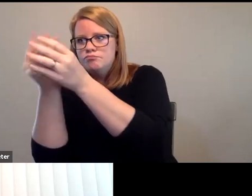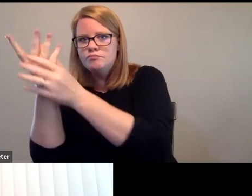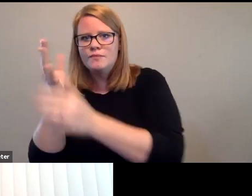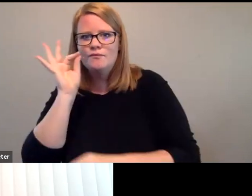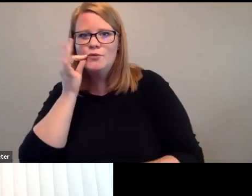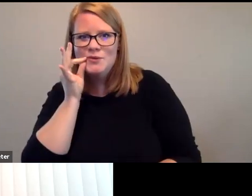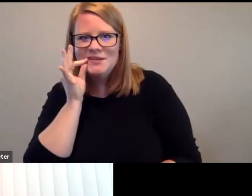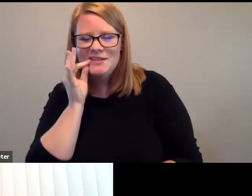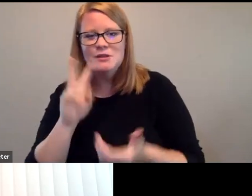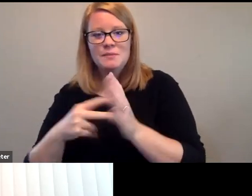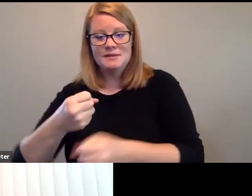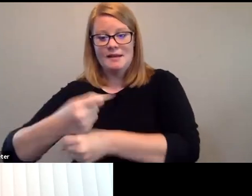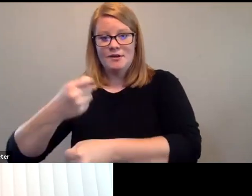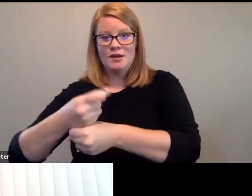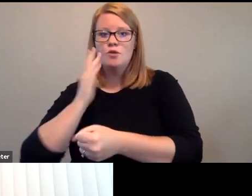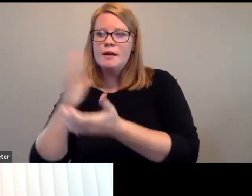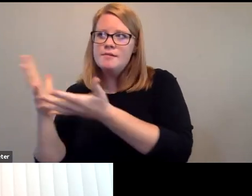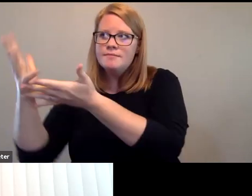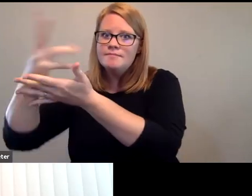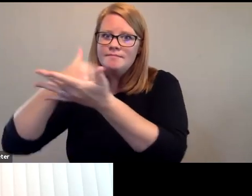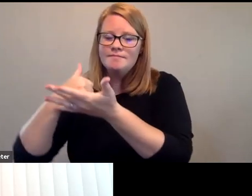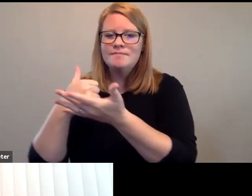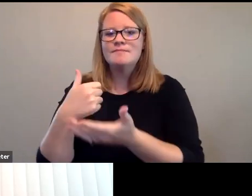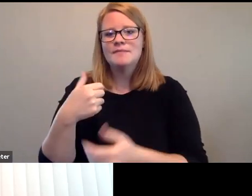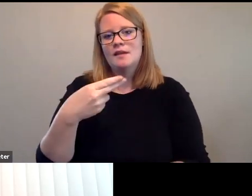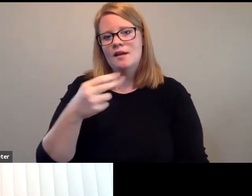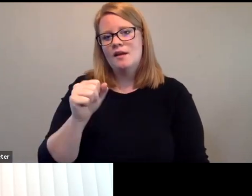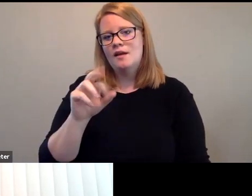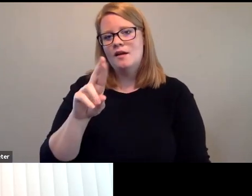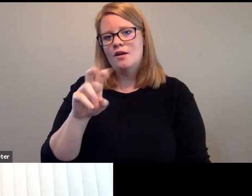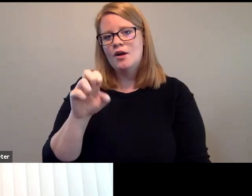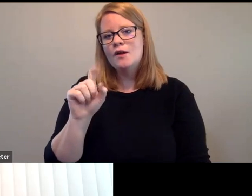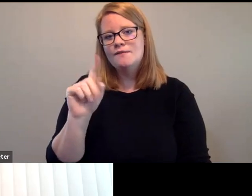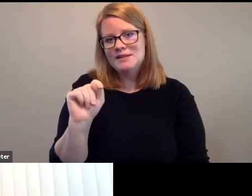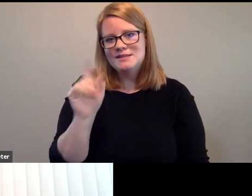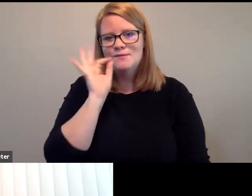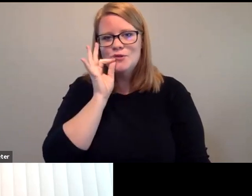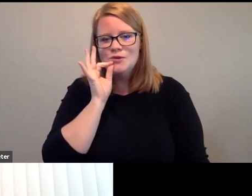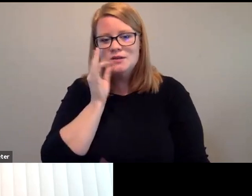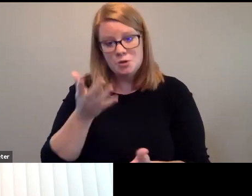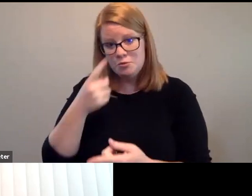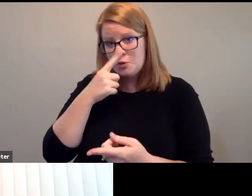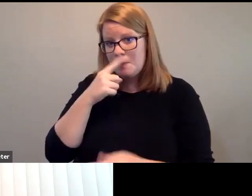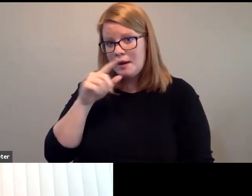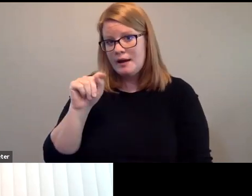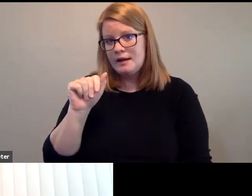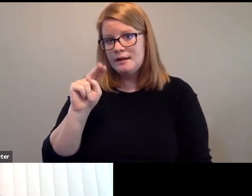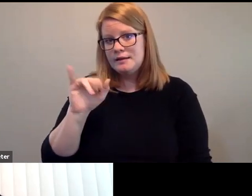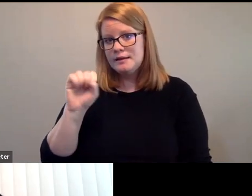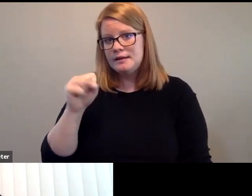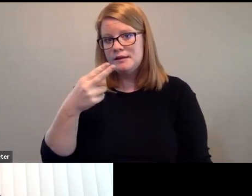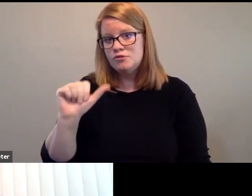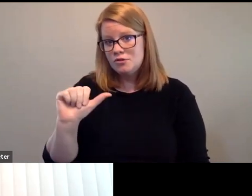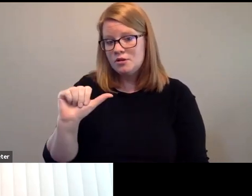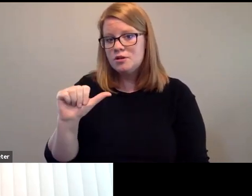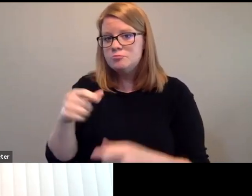annual harvest. So do you want to talk about that tradition and that practice, Tanisha, of, you know, this time of year, and what is it